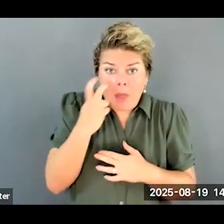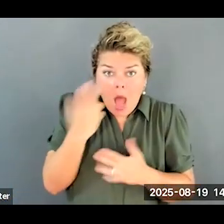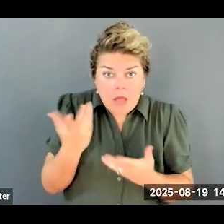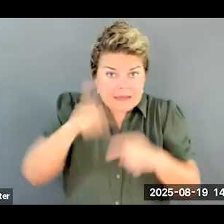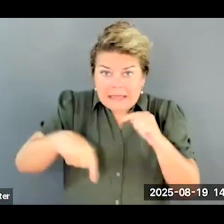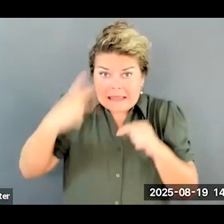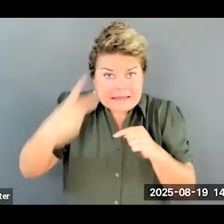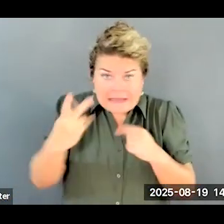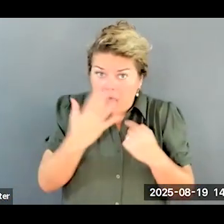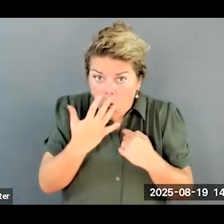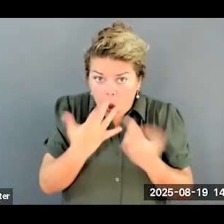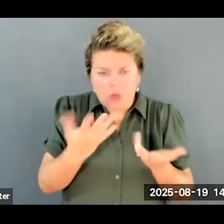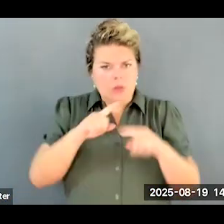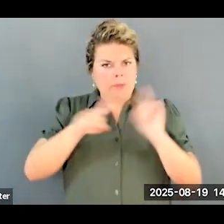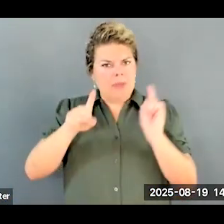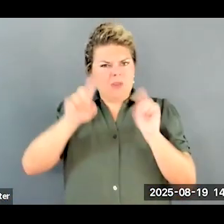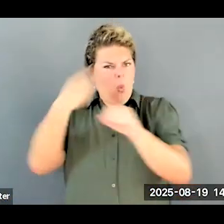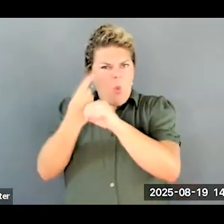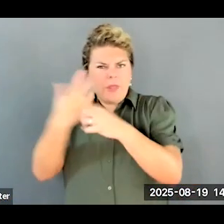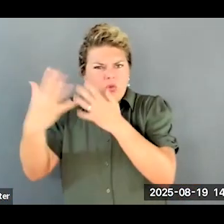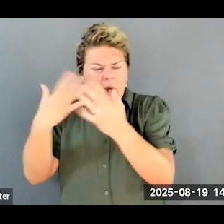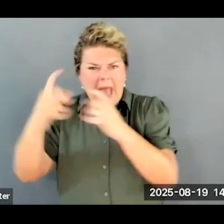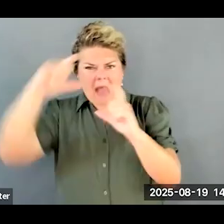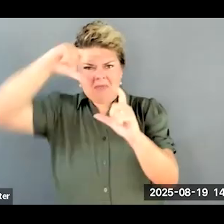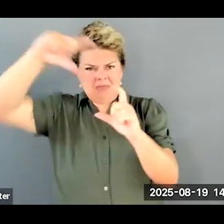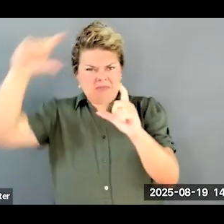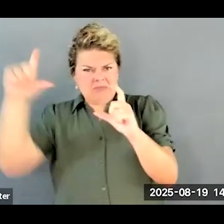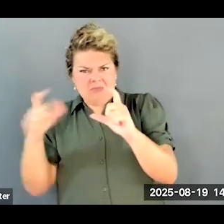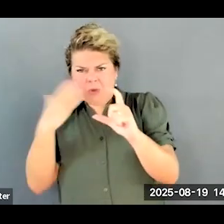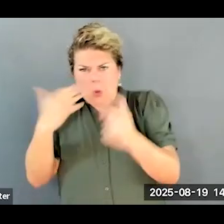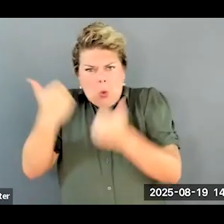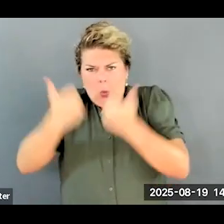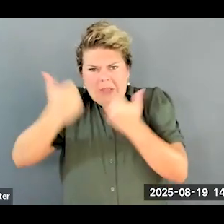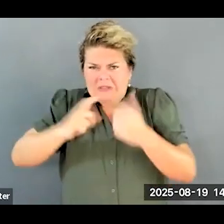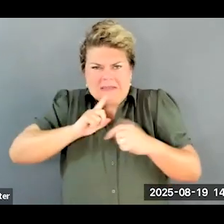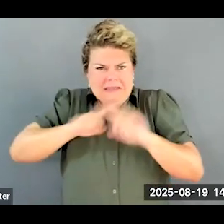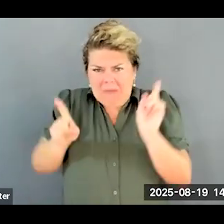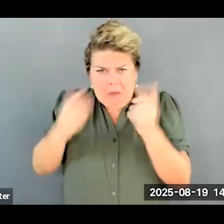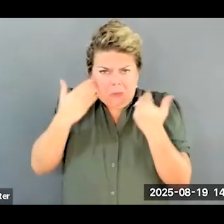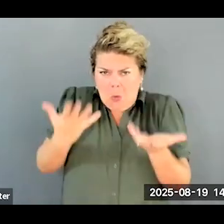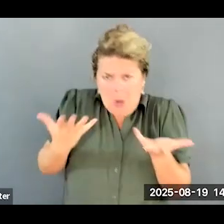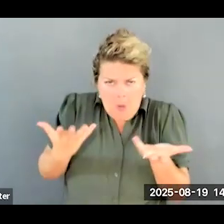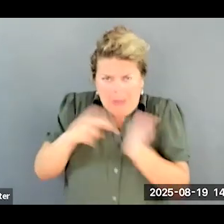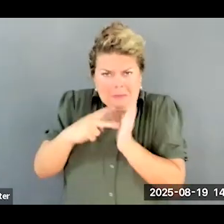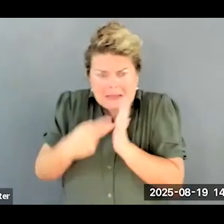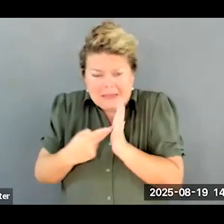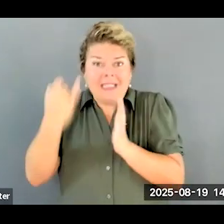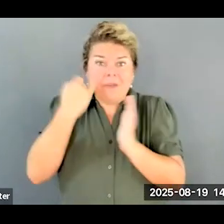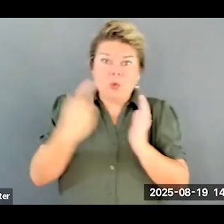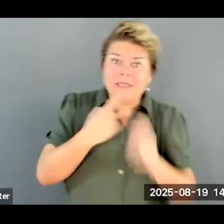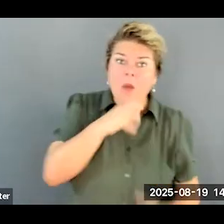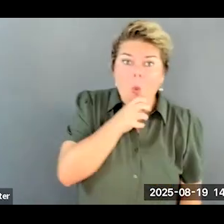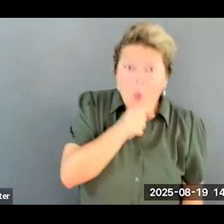to decipher and distinguish which part of that pie graph has a different amount if we're strictly saying the orange section